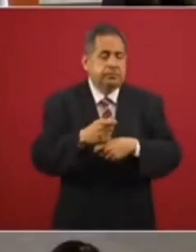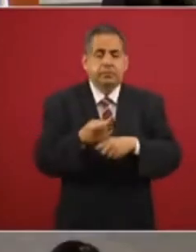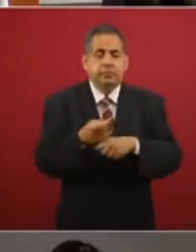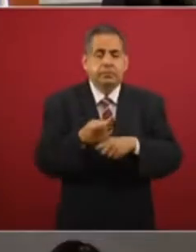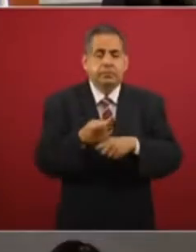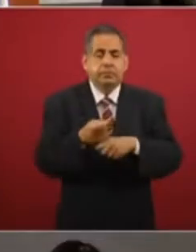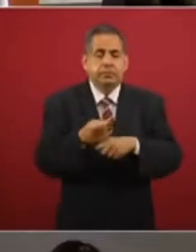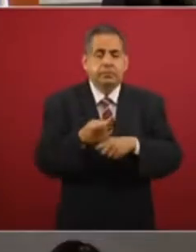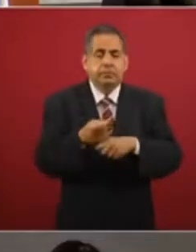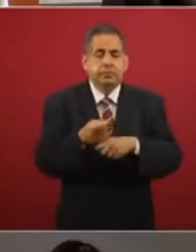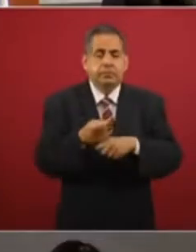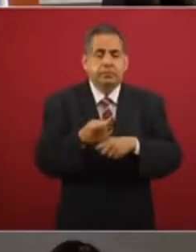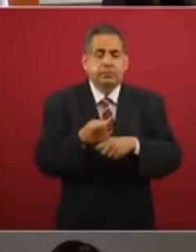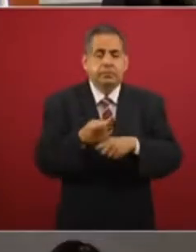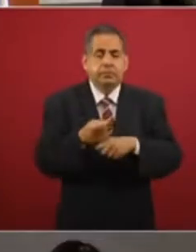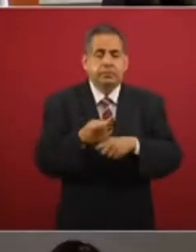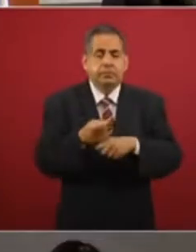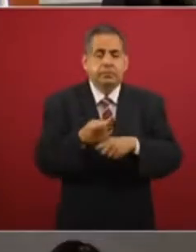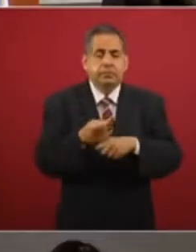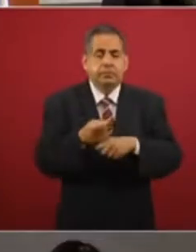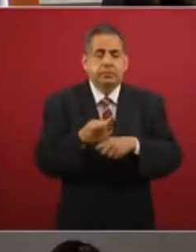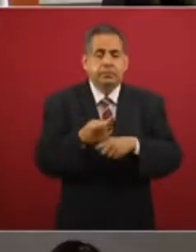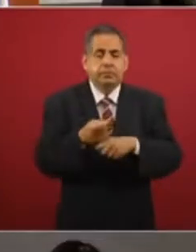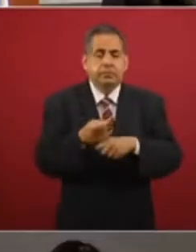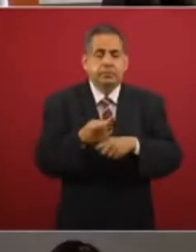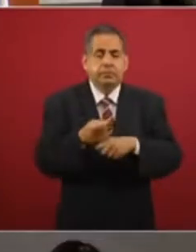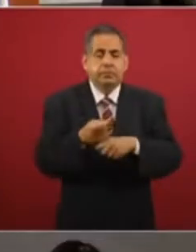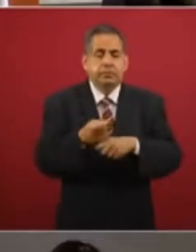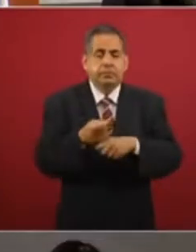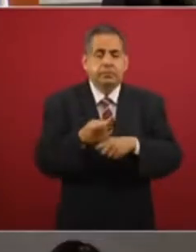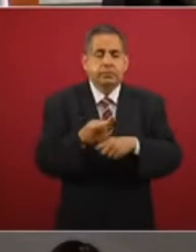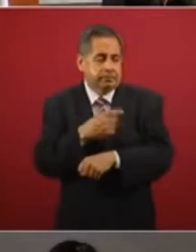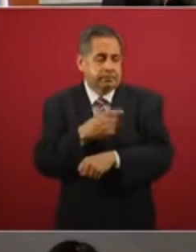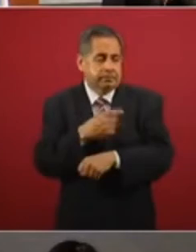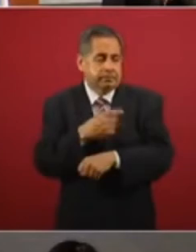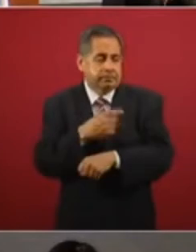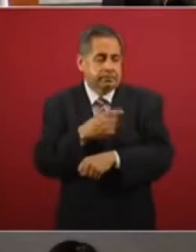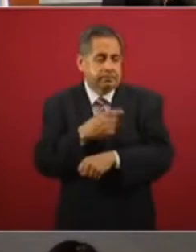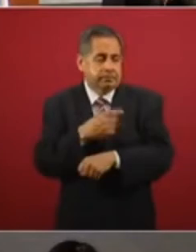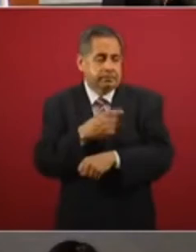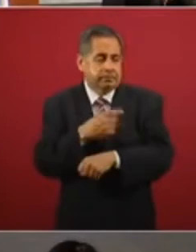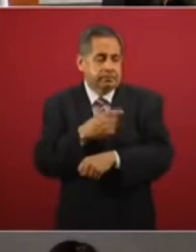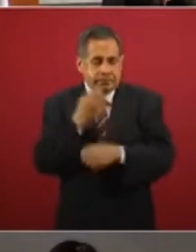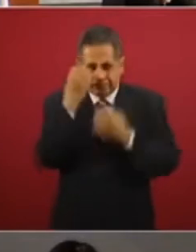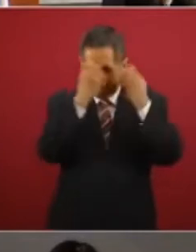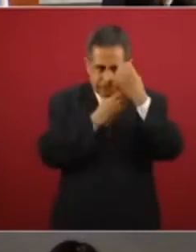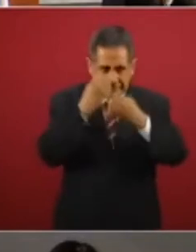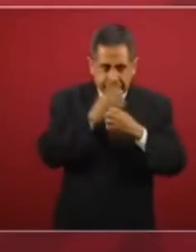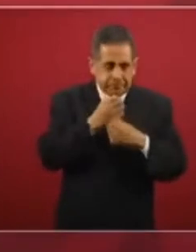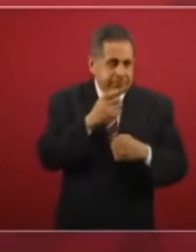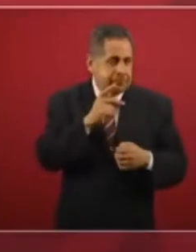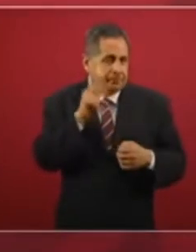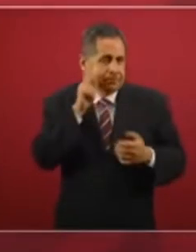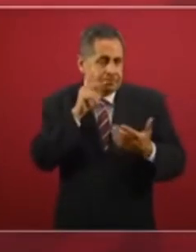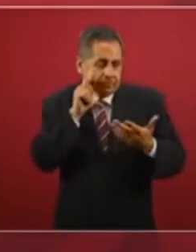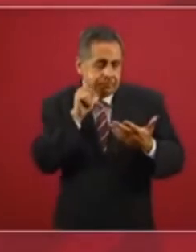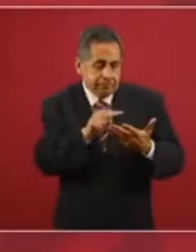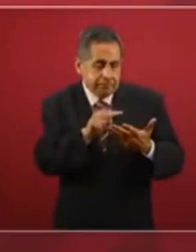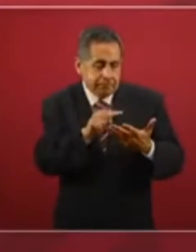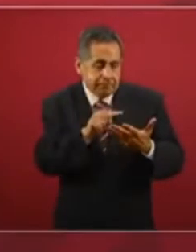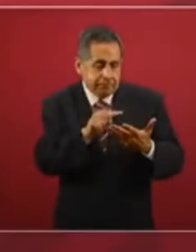COVID-19. Is that they are extending free tests of COVID-19. Esta semana Raleigh y